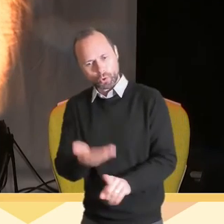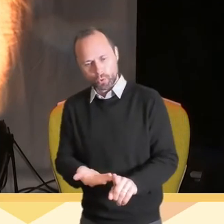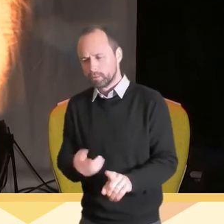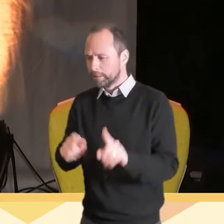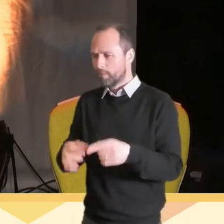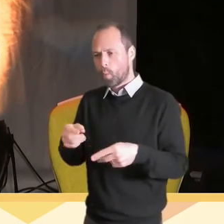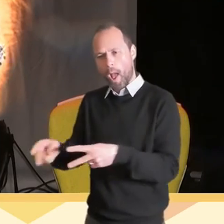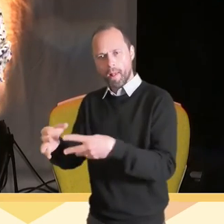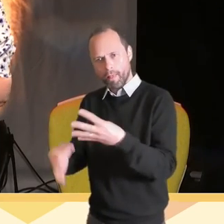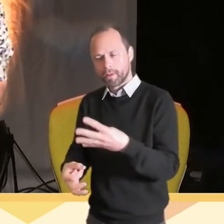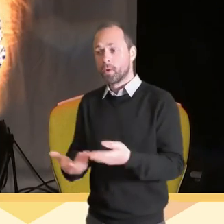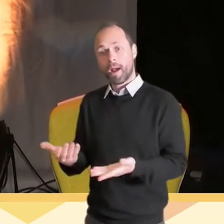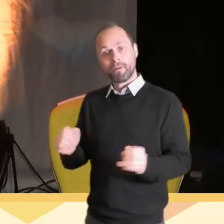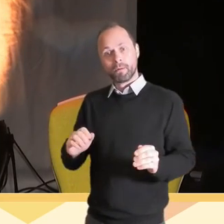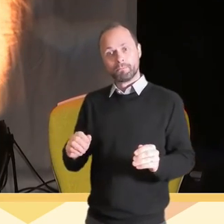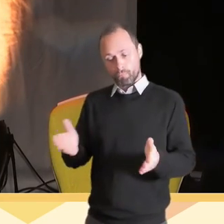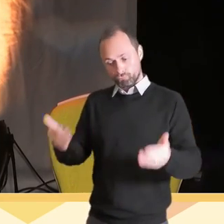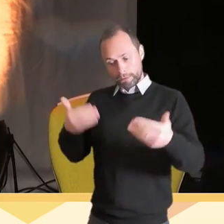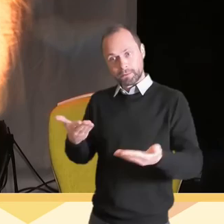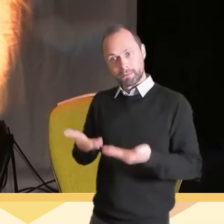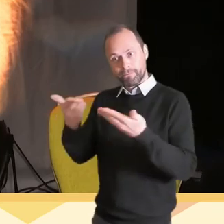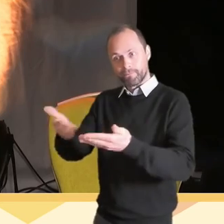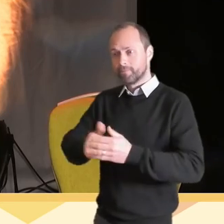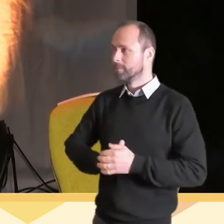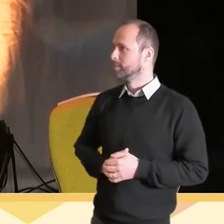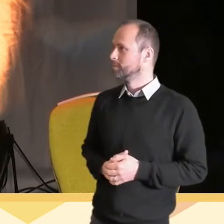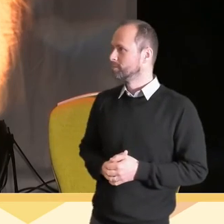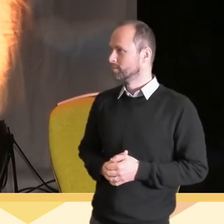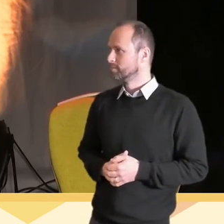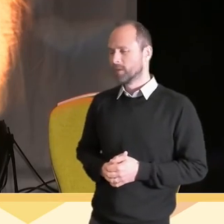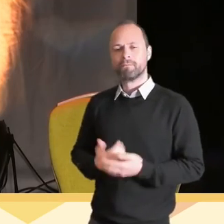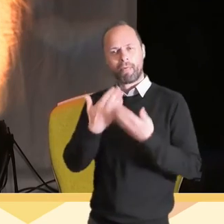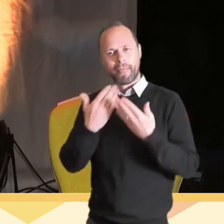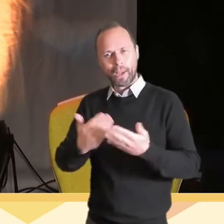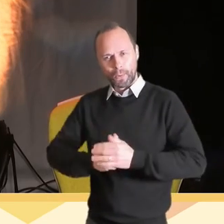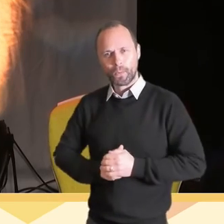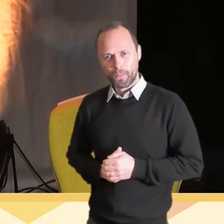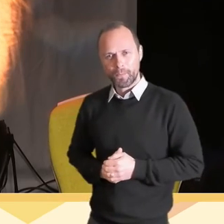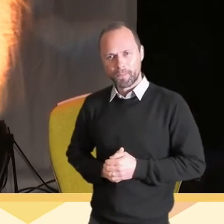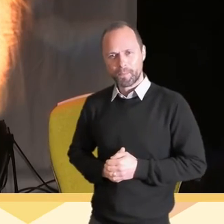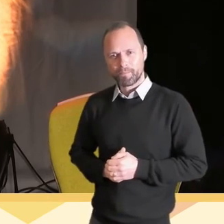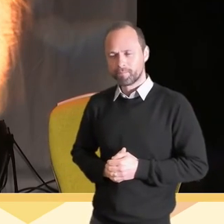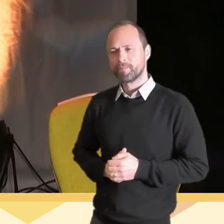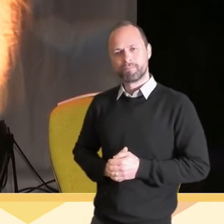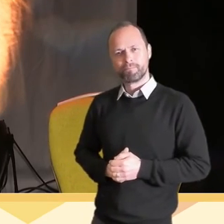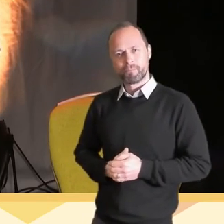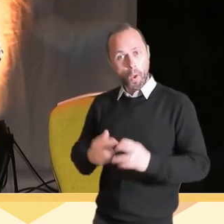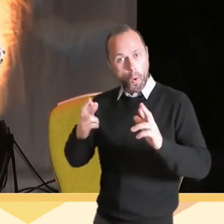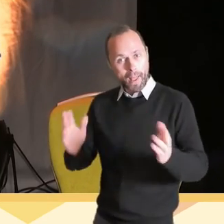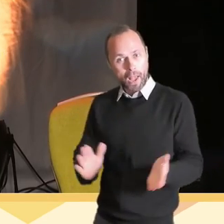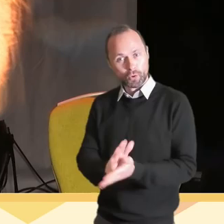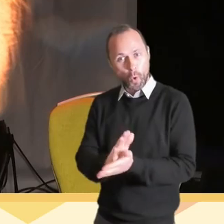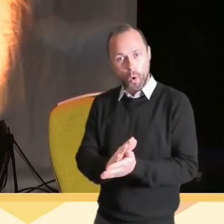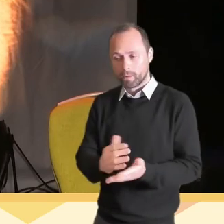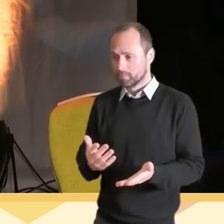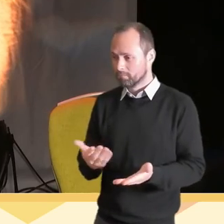We have a gift for you. Thank you. A small token of our appreciation, which we hope that you will enjoy, and that you will enjoy Kaz as